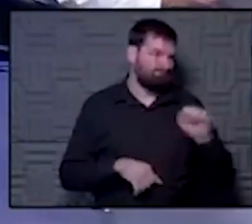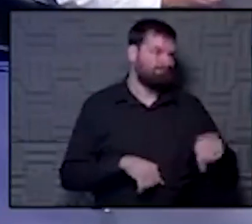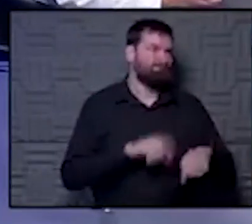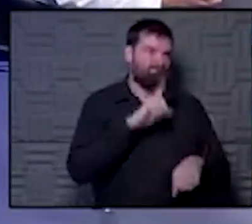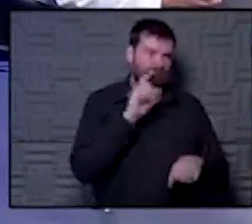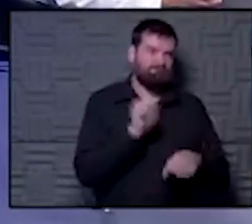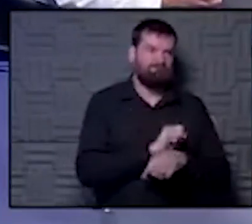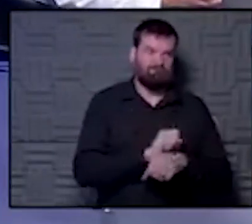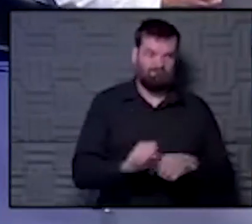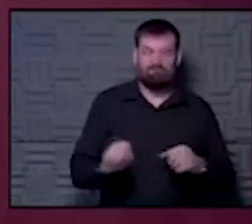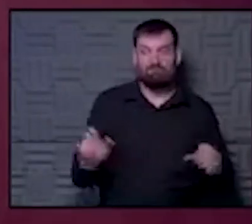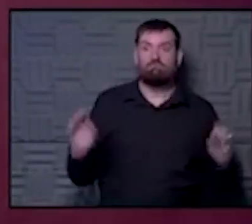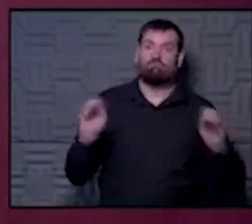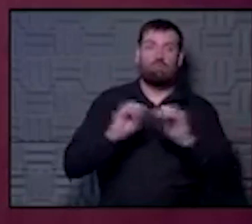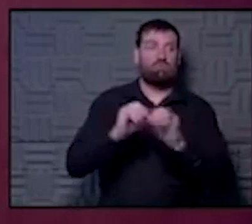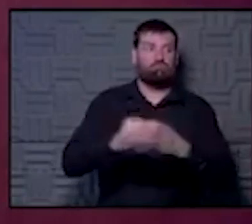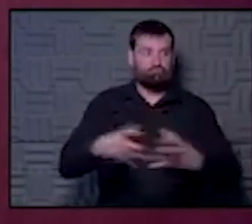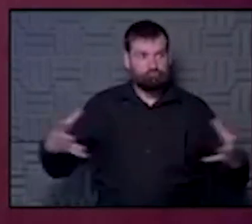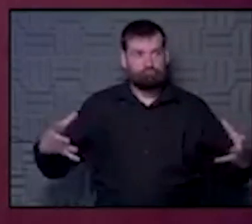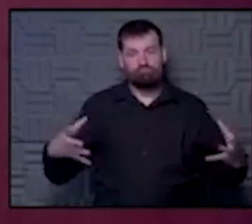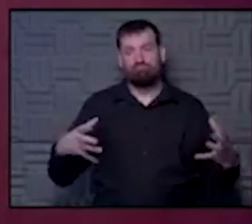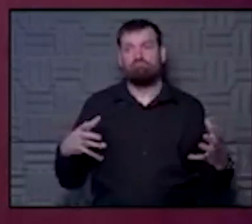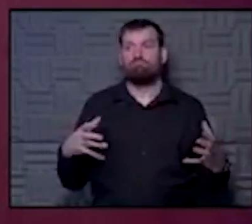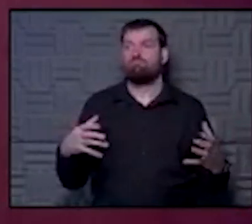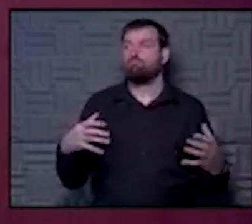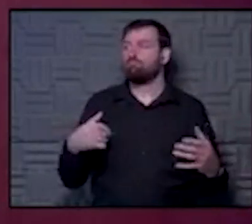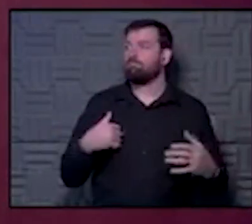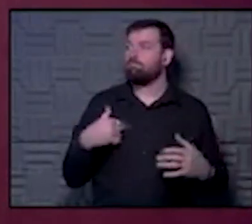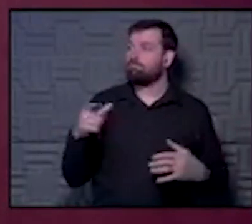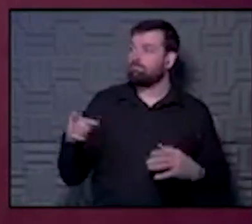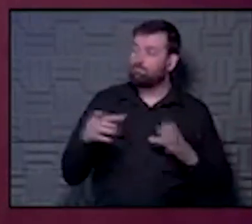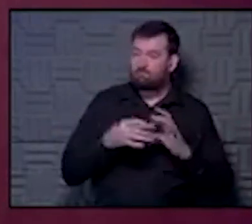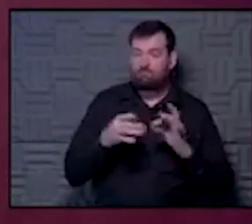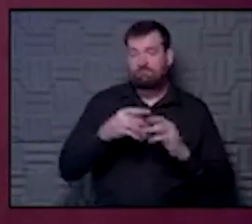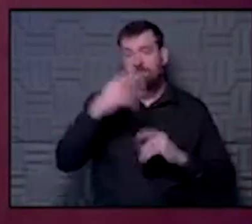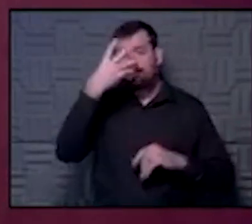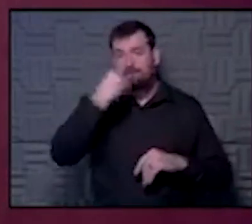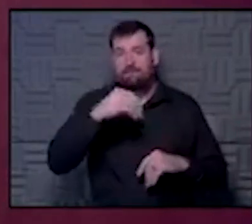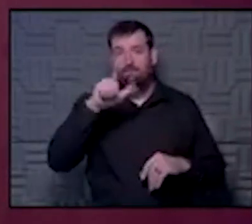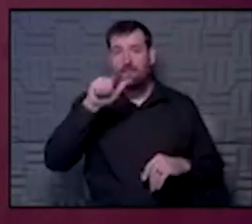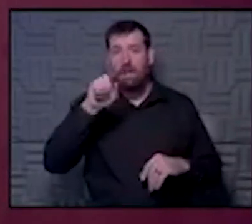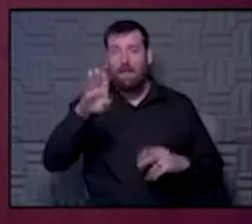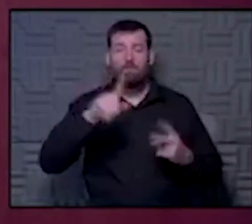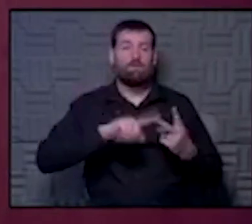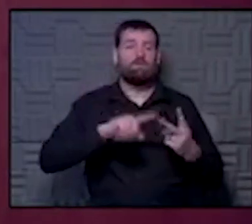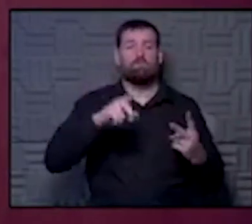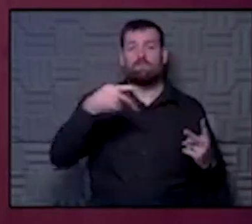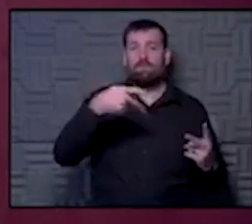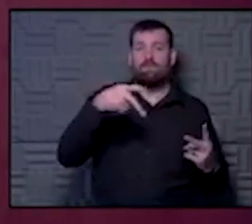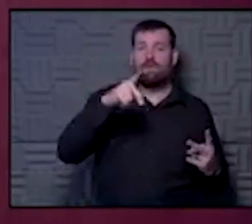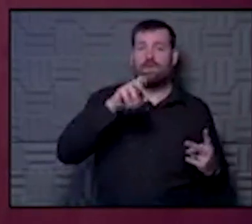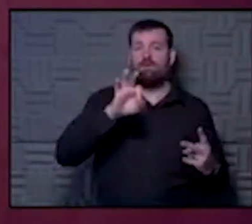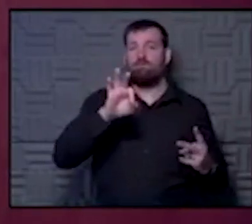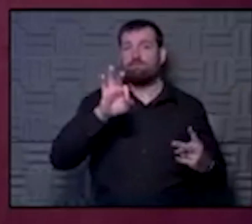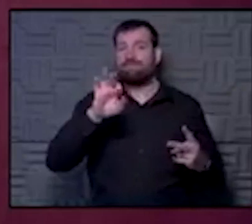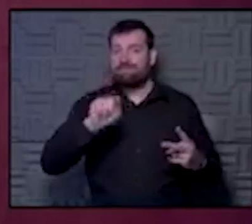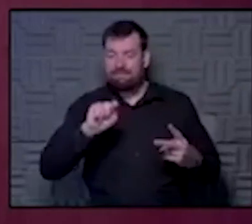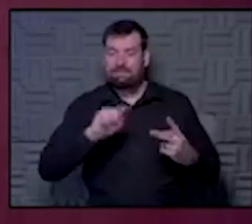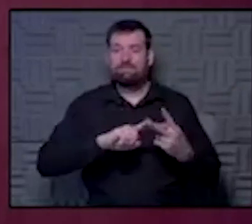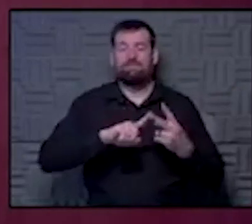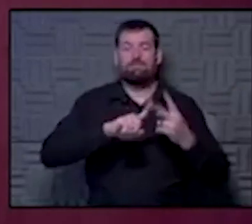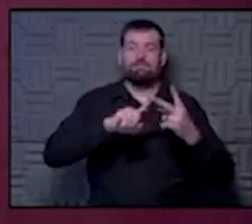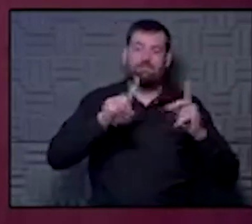definitely growing even more. We do things like you mentioned, and we have sleep labs, PFT labs, pulmonary function labs, where we